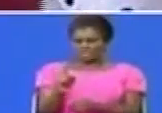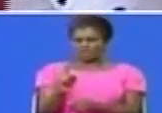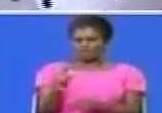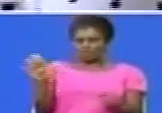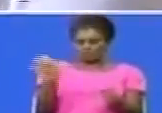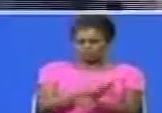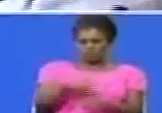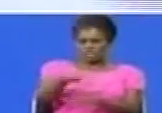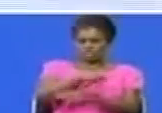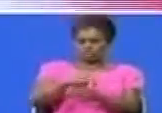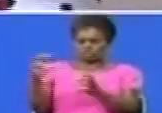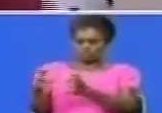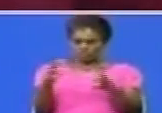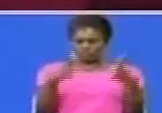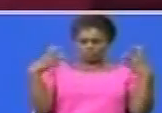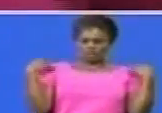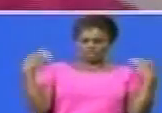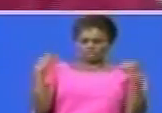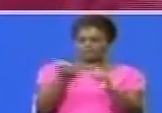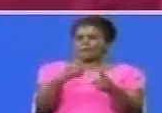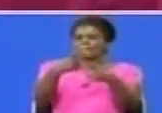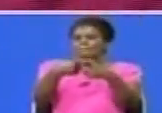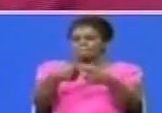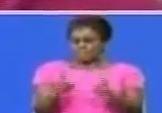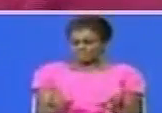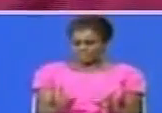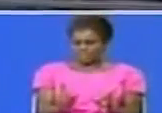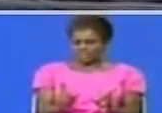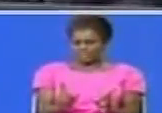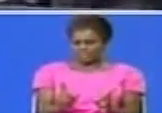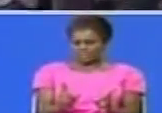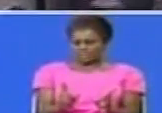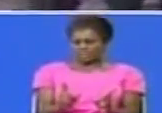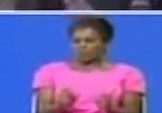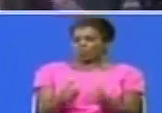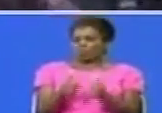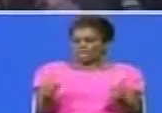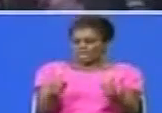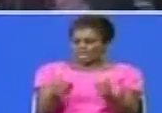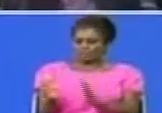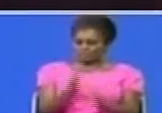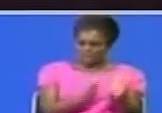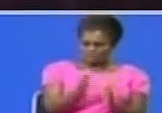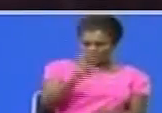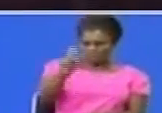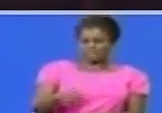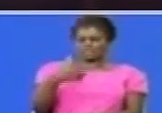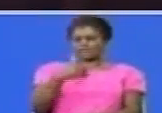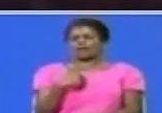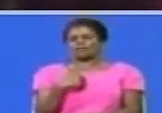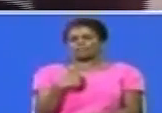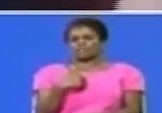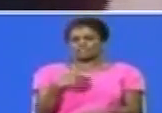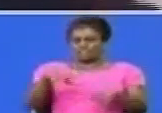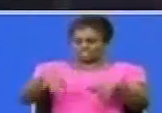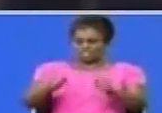with national teams preparing for continental matches. However, he believes proper structures will save the sport in the country. For the outgoing chair,